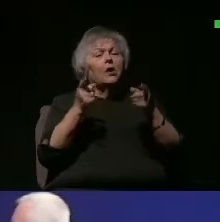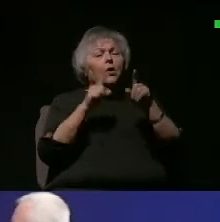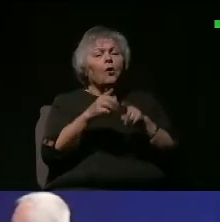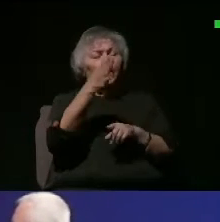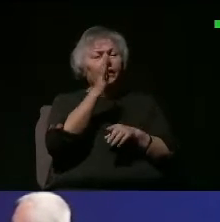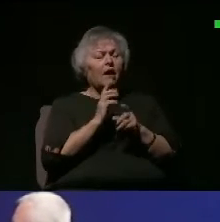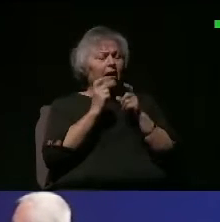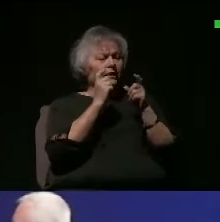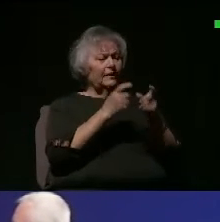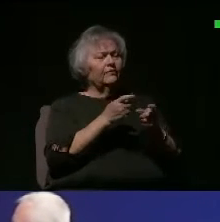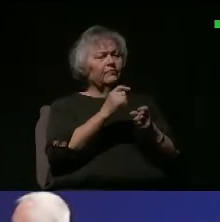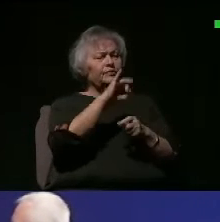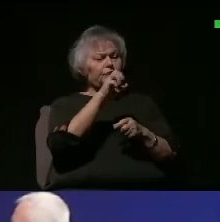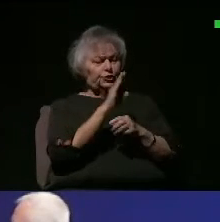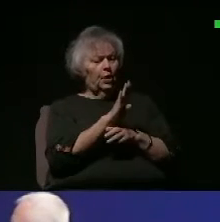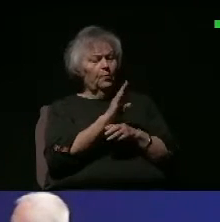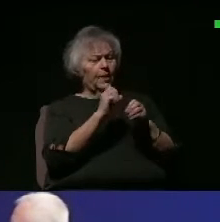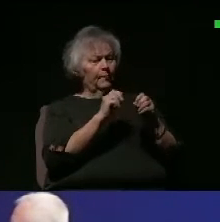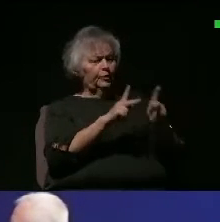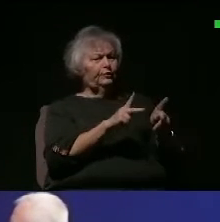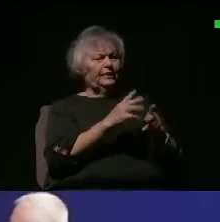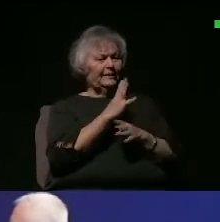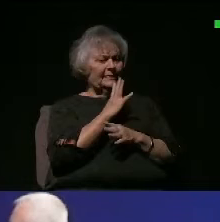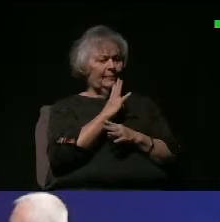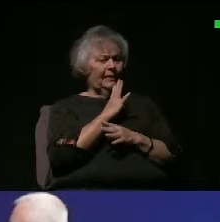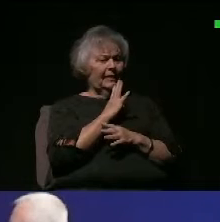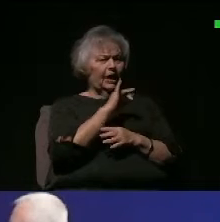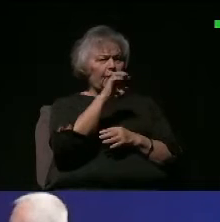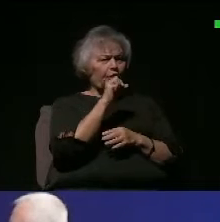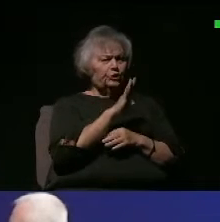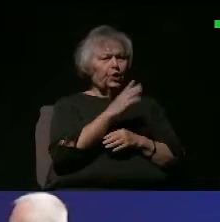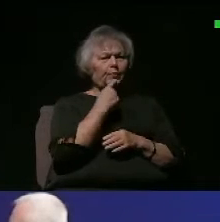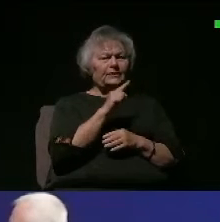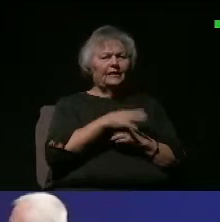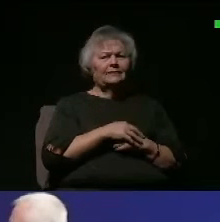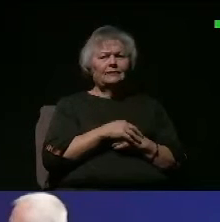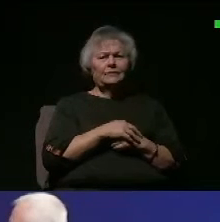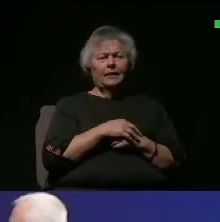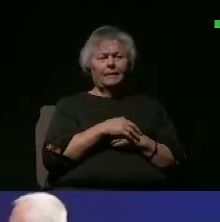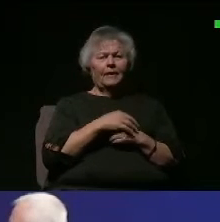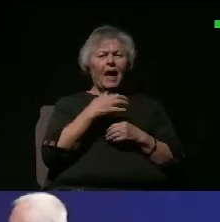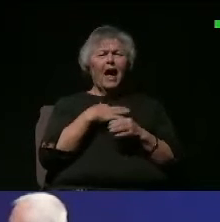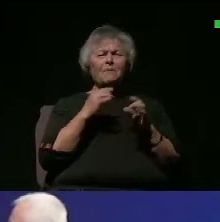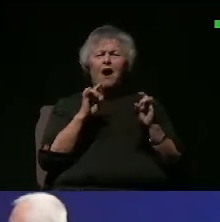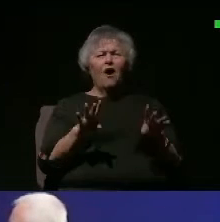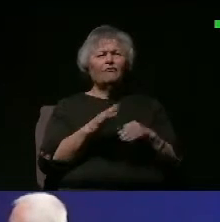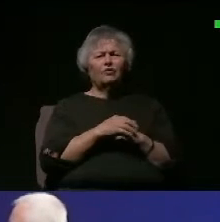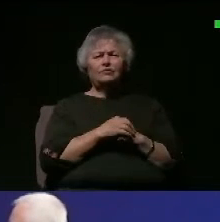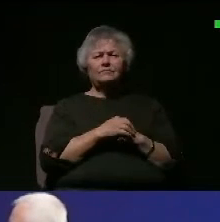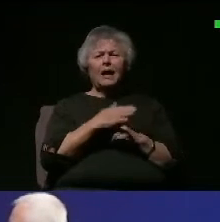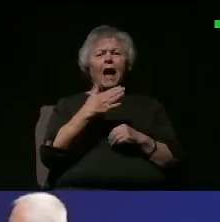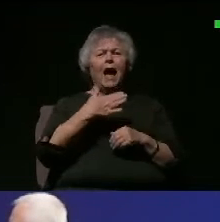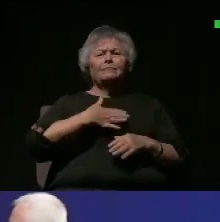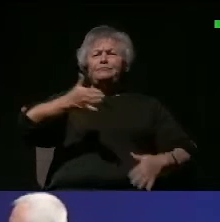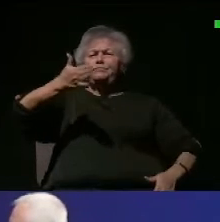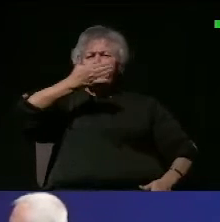to get a word in edgewise, here was Job's response. He said, behold, I am vile. What shall I answer you? I lay my hand over my